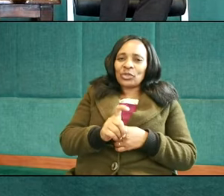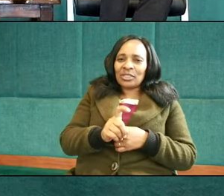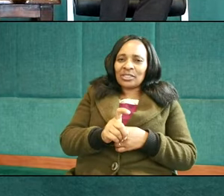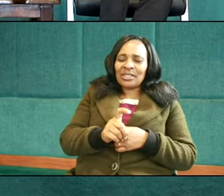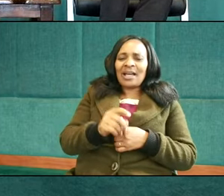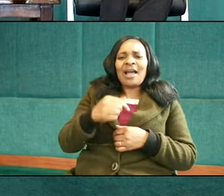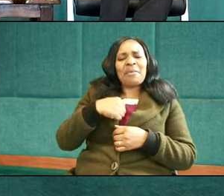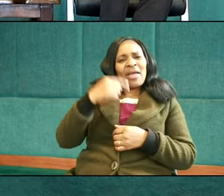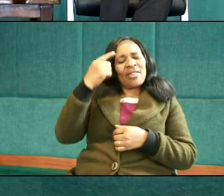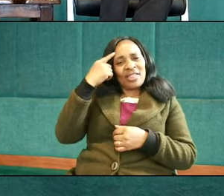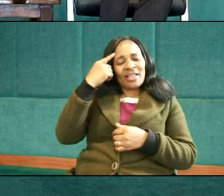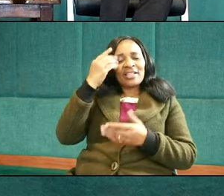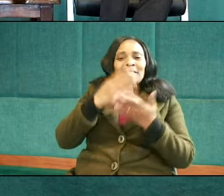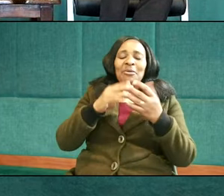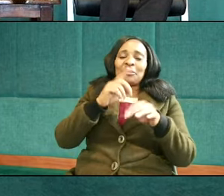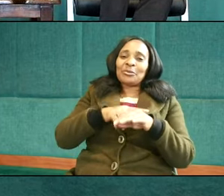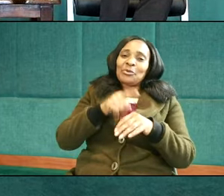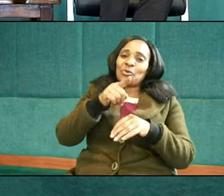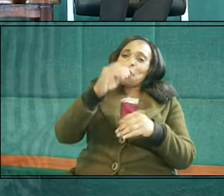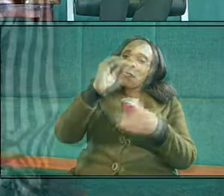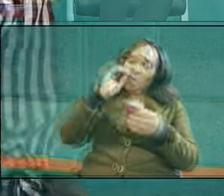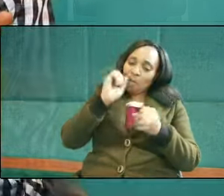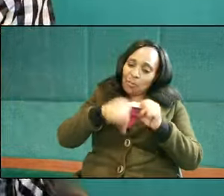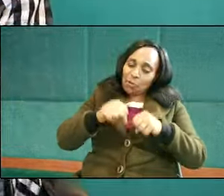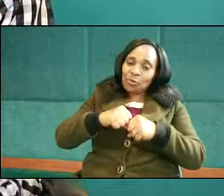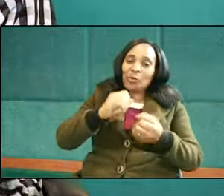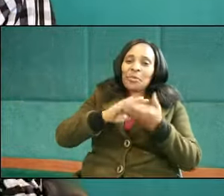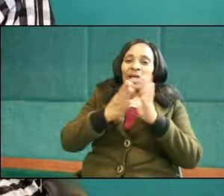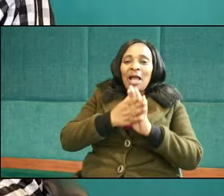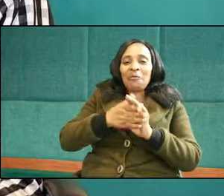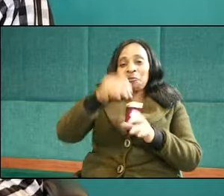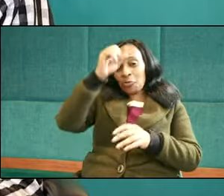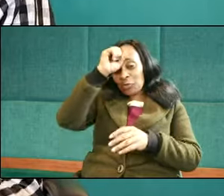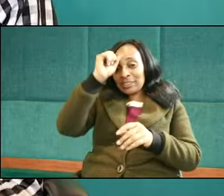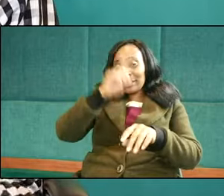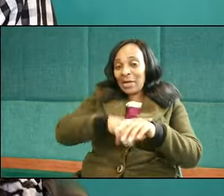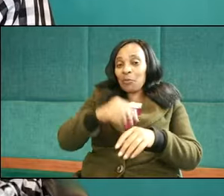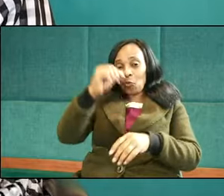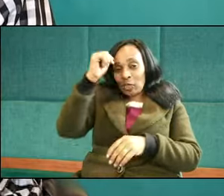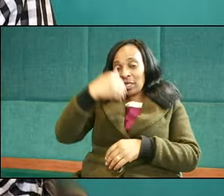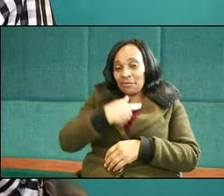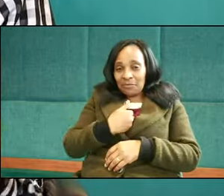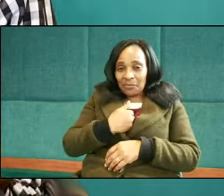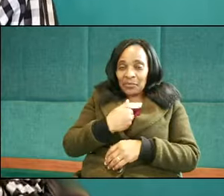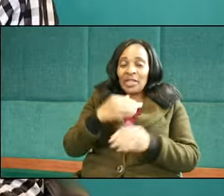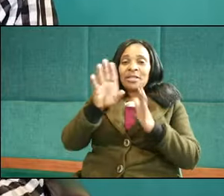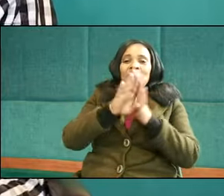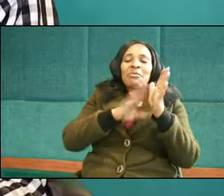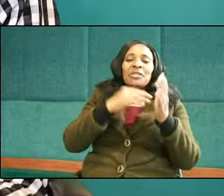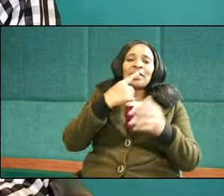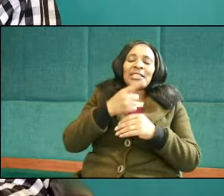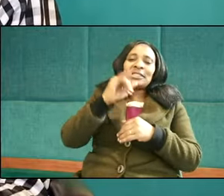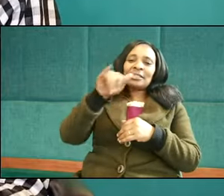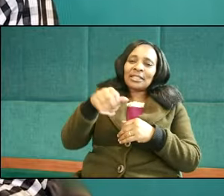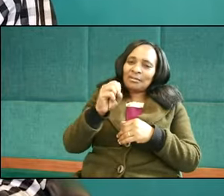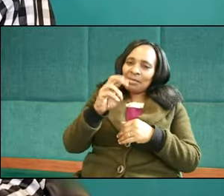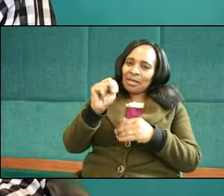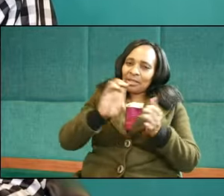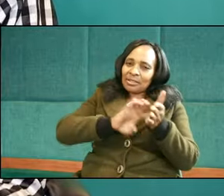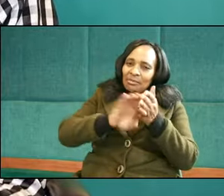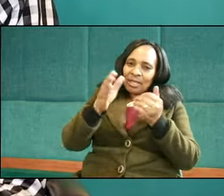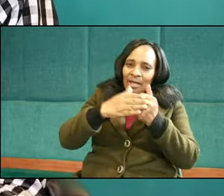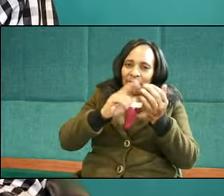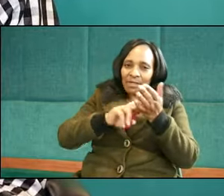think sometimes we might become foolish even when we are wise. Because the Bible says in Jeremiah chapter 9, verse